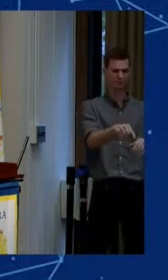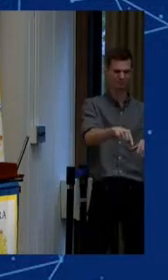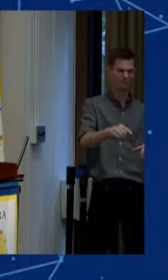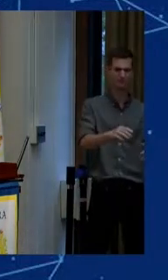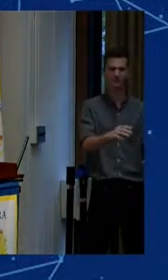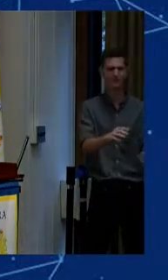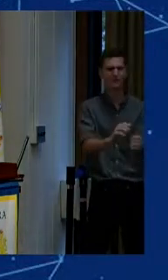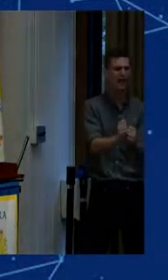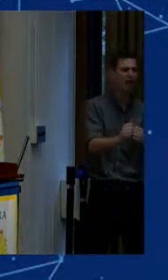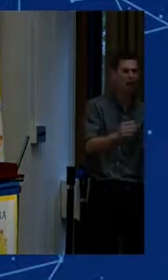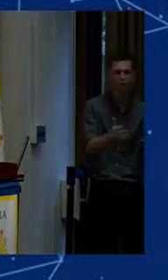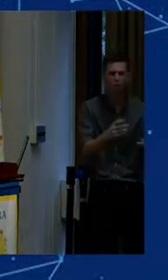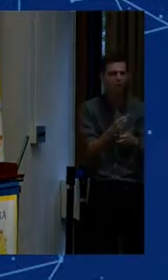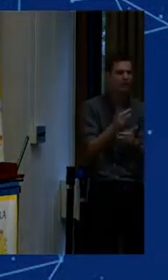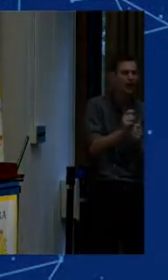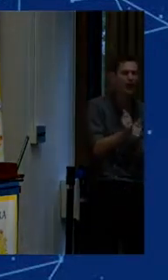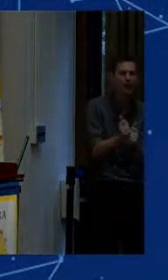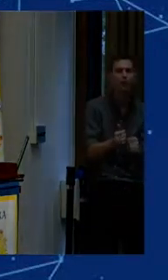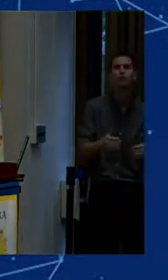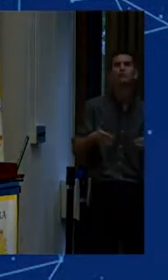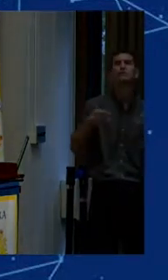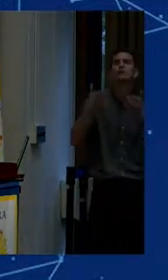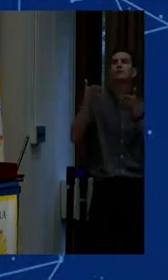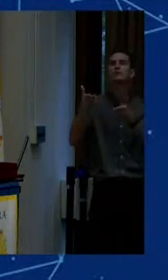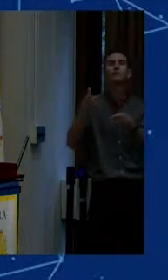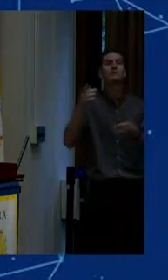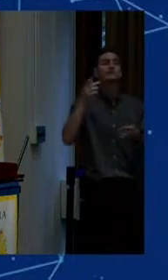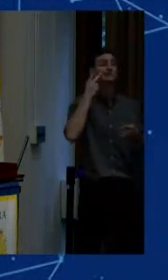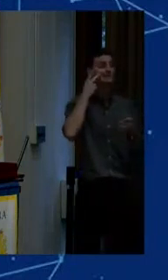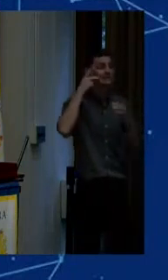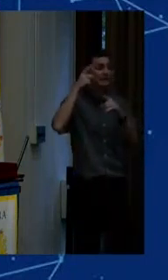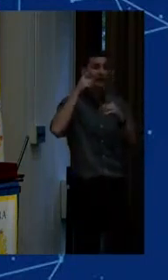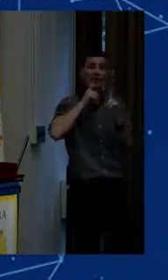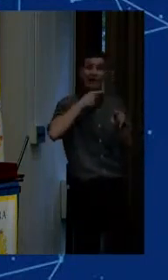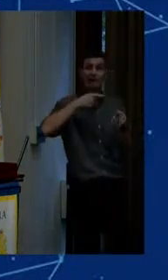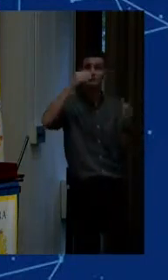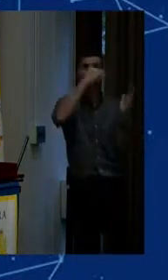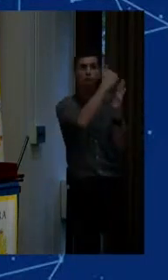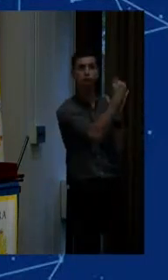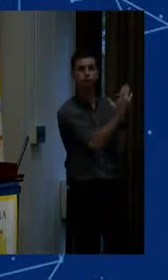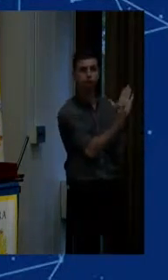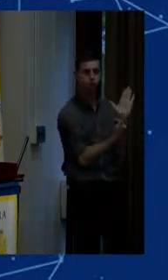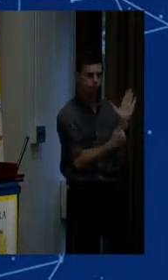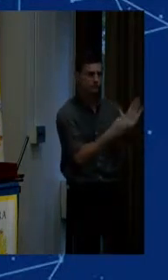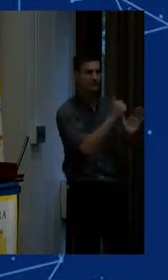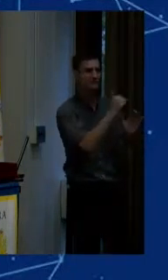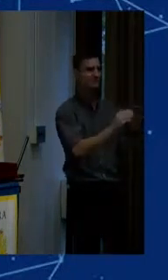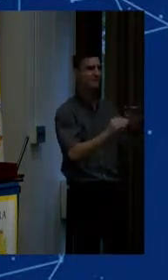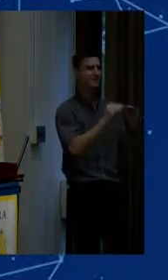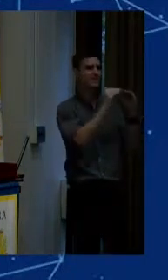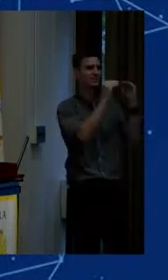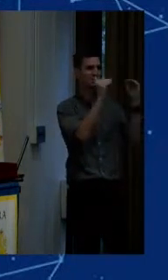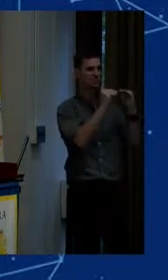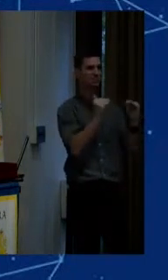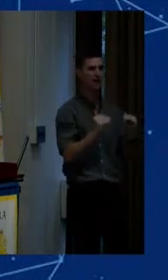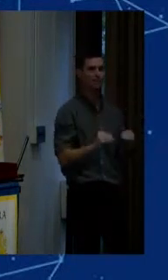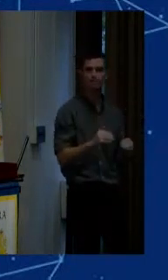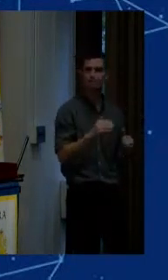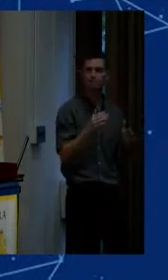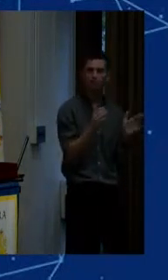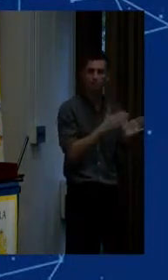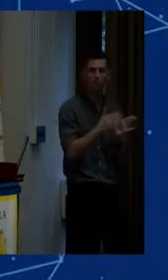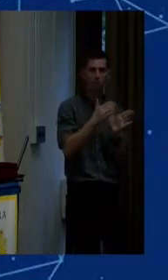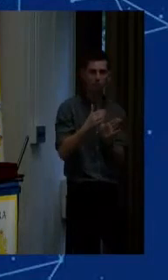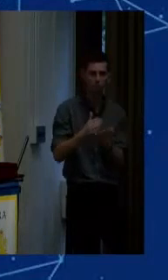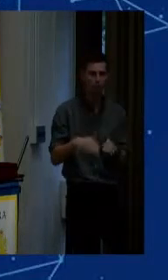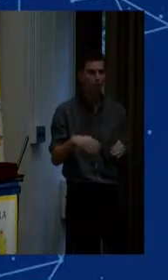all of this out? So you can see it gave me, you know, a 10-step plan that gives you